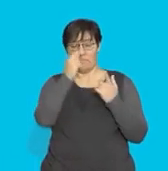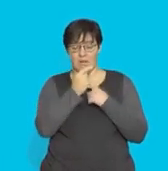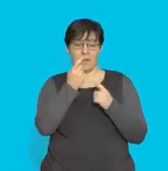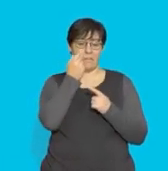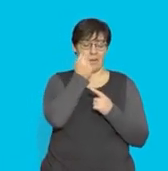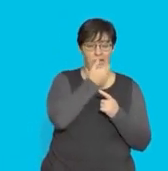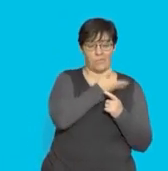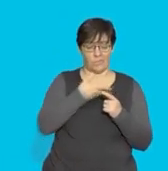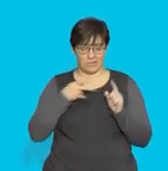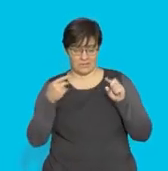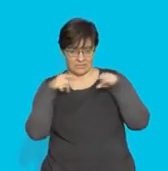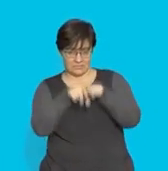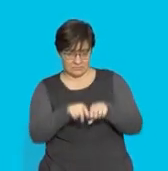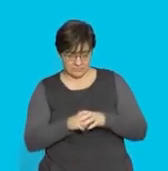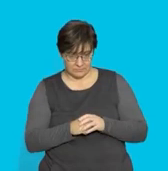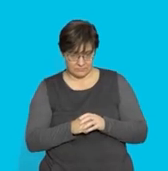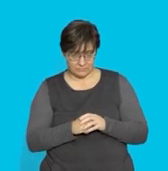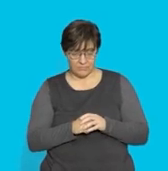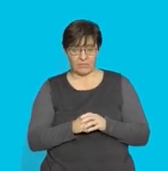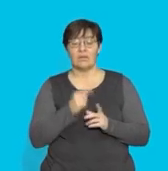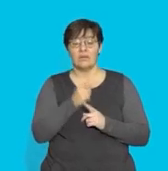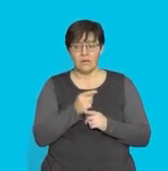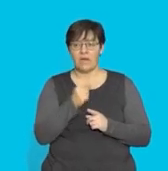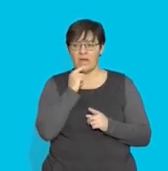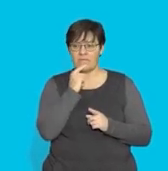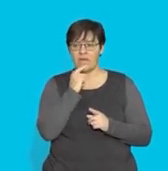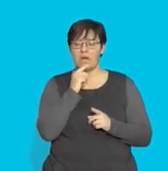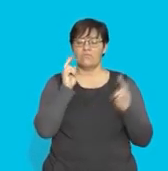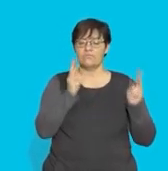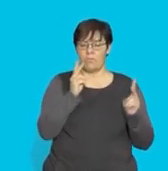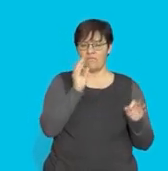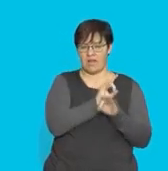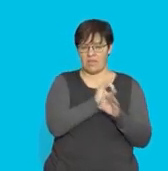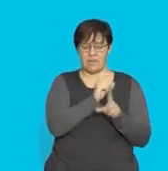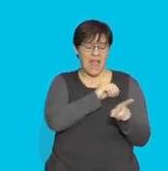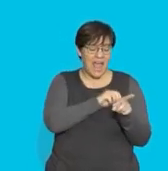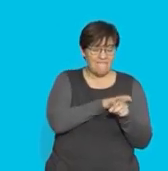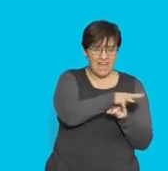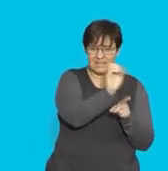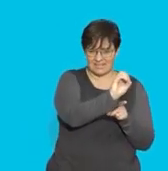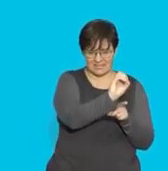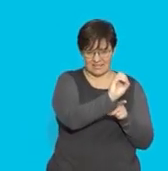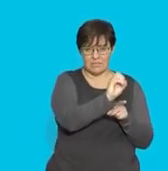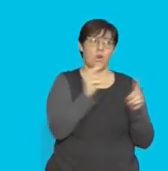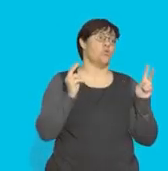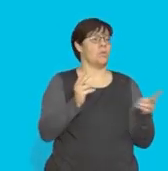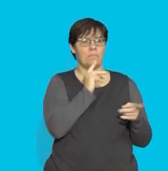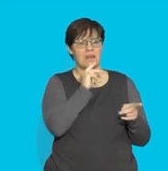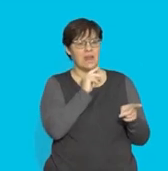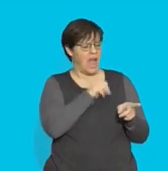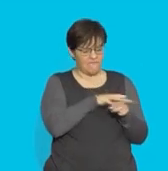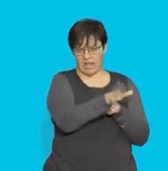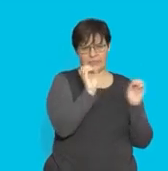that. A normal father, and I often like to use the word unaffected. Again, the context of normal